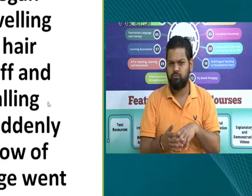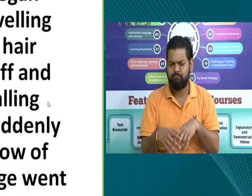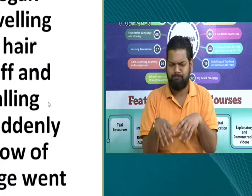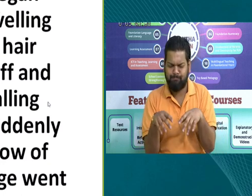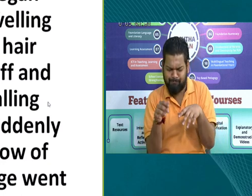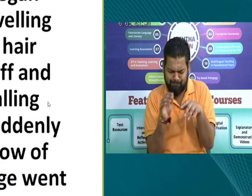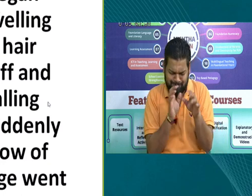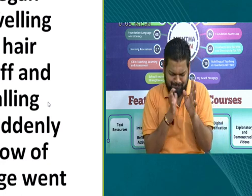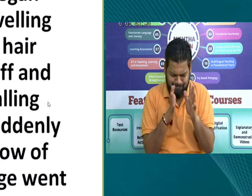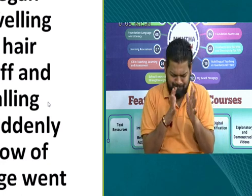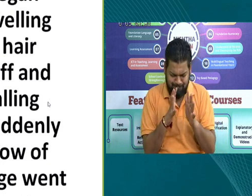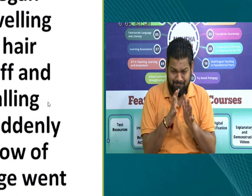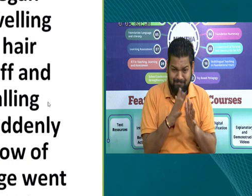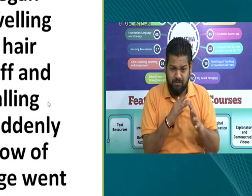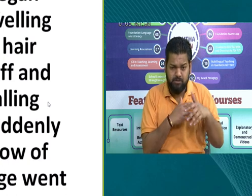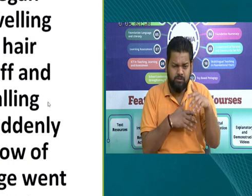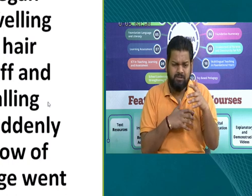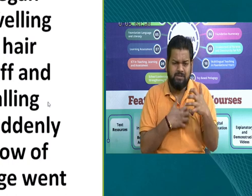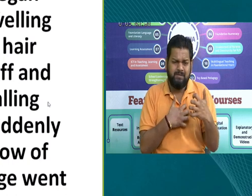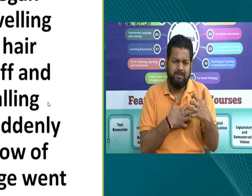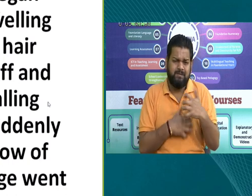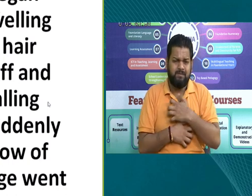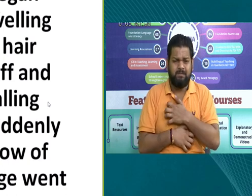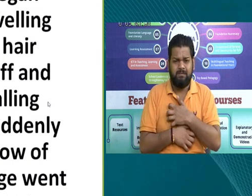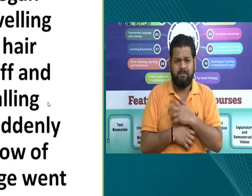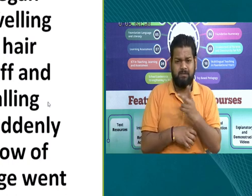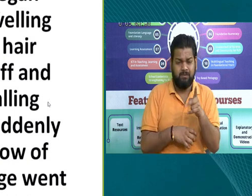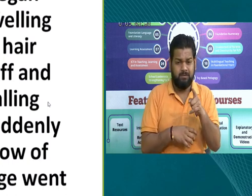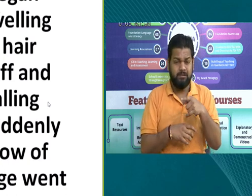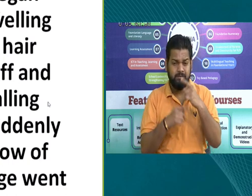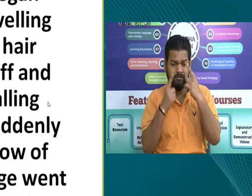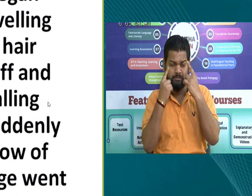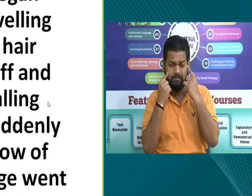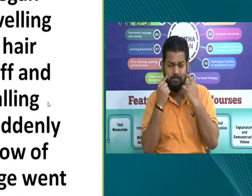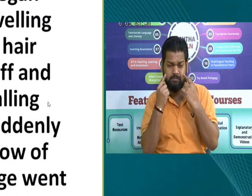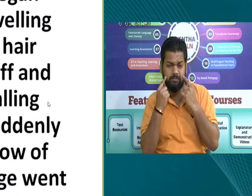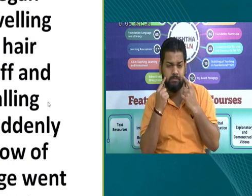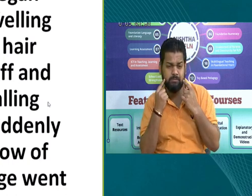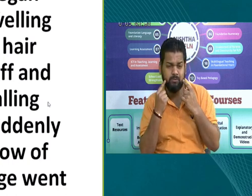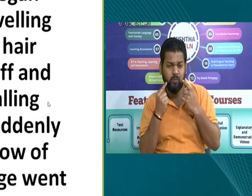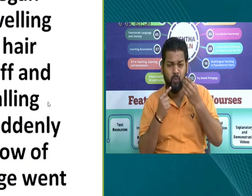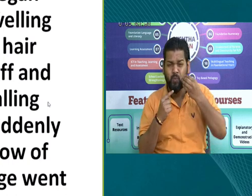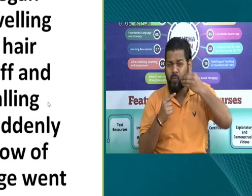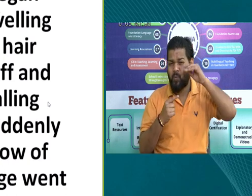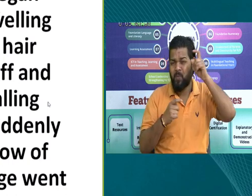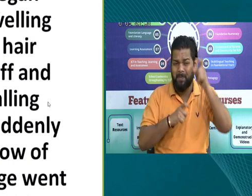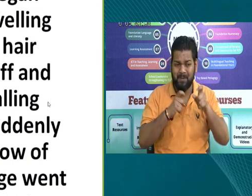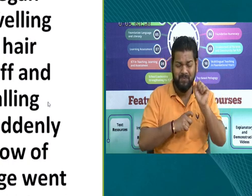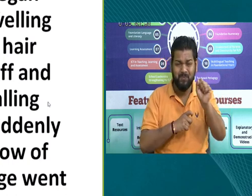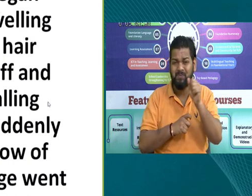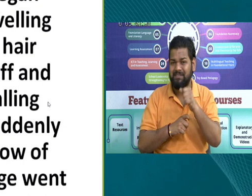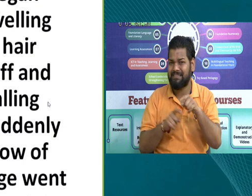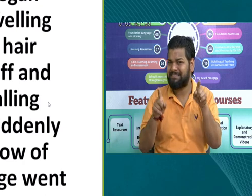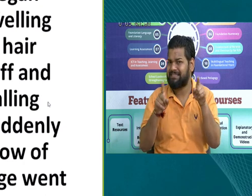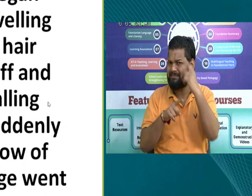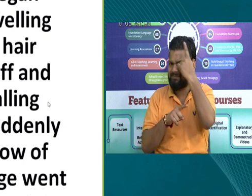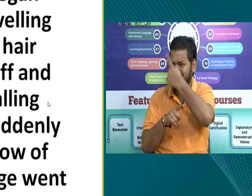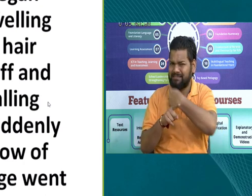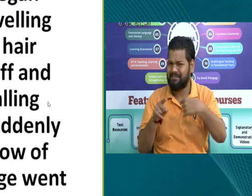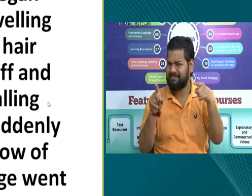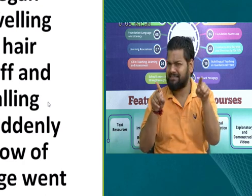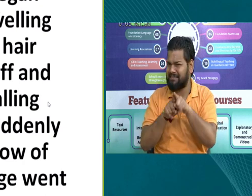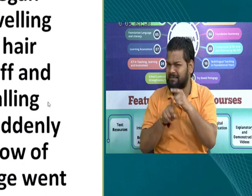wrinkling, shriveling. Wrinkling means uske chehre pe dekho aise wrinkles jo old people ke wrinkles aa jate hain.